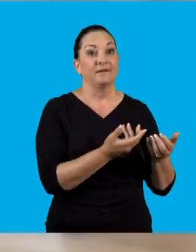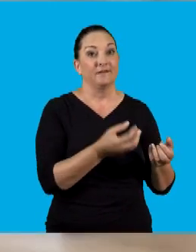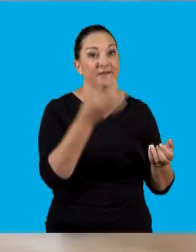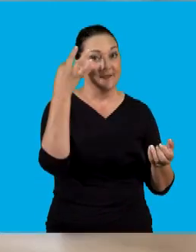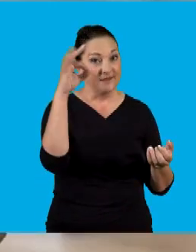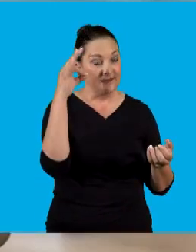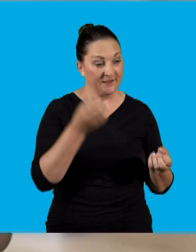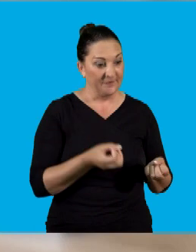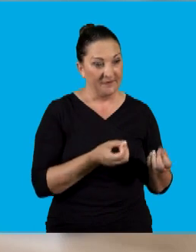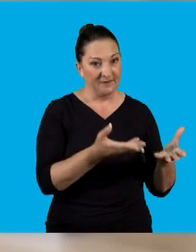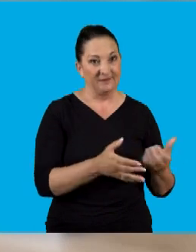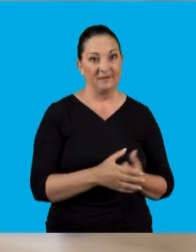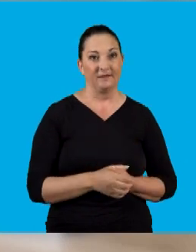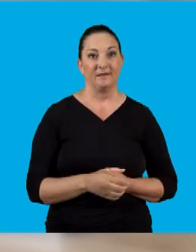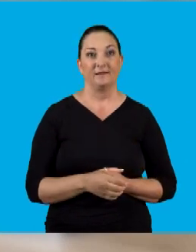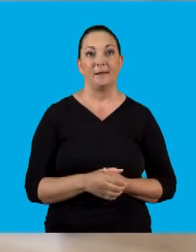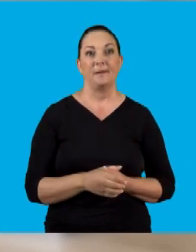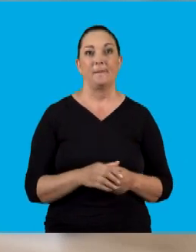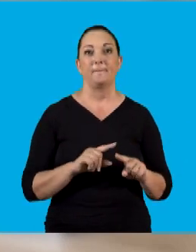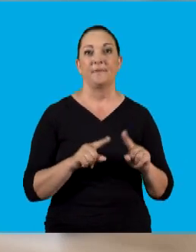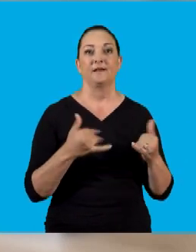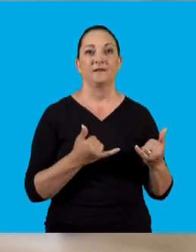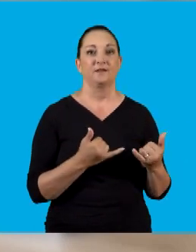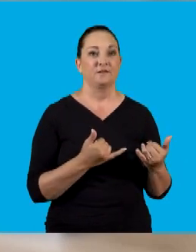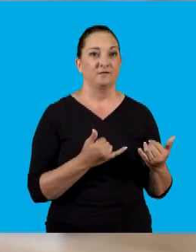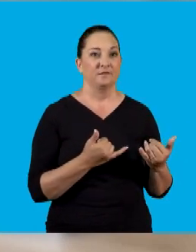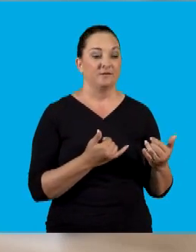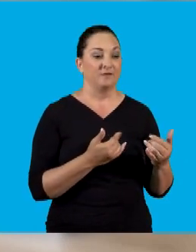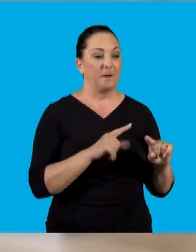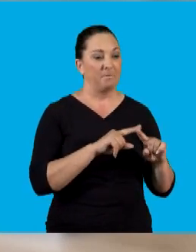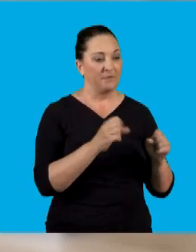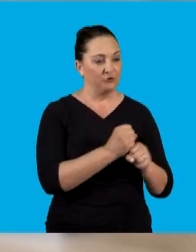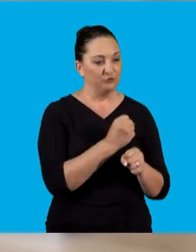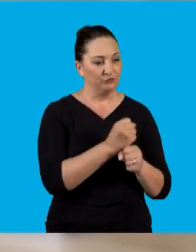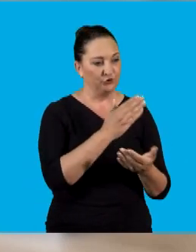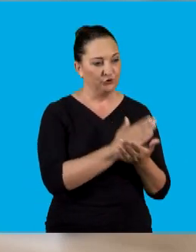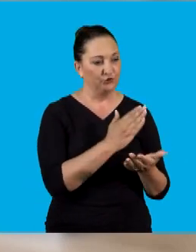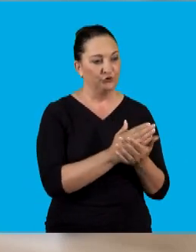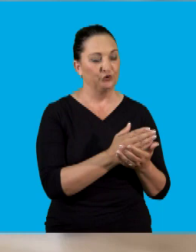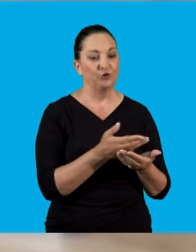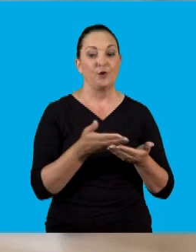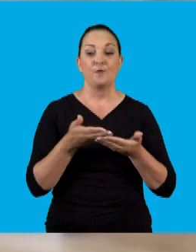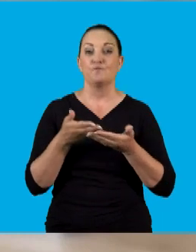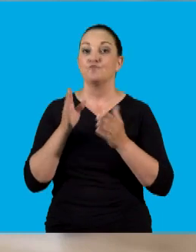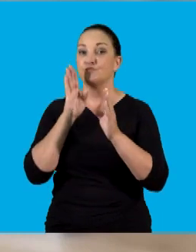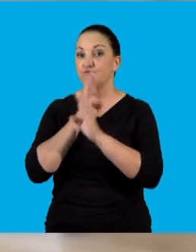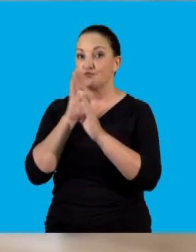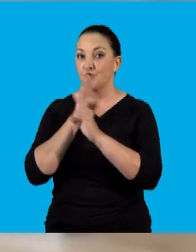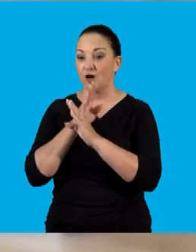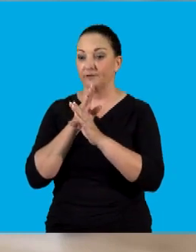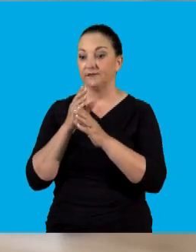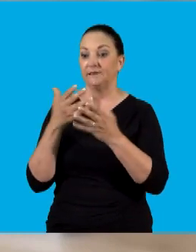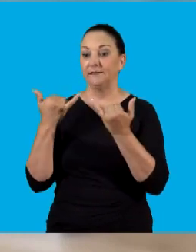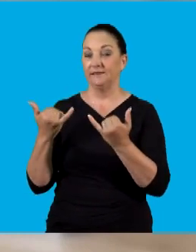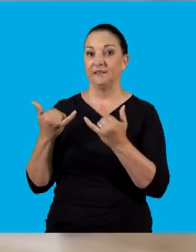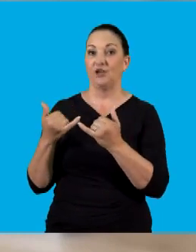and provided by the government. Why do we have the public sector? To ensure that the prices are kept at a minimum level, so that the private sector